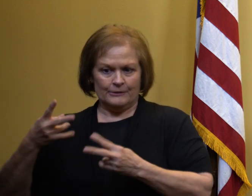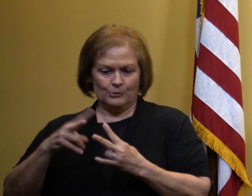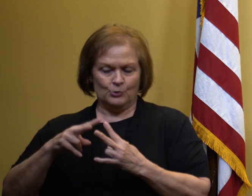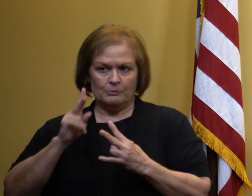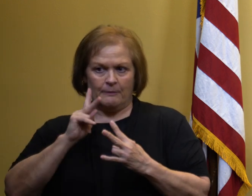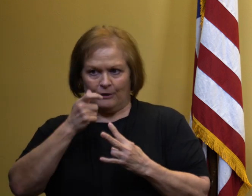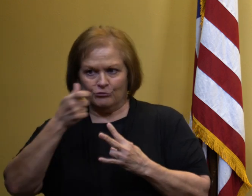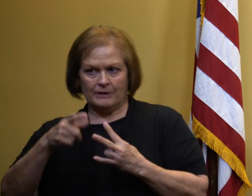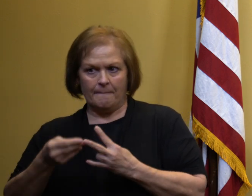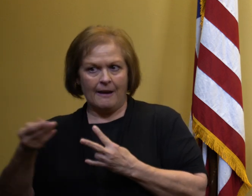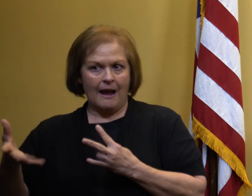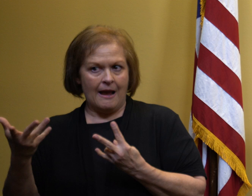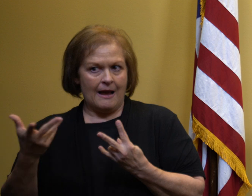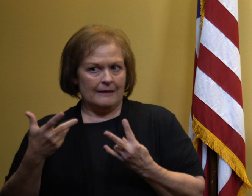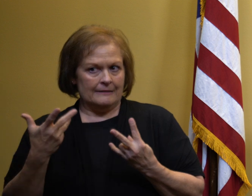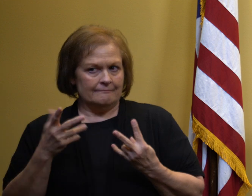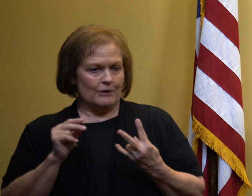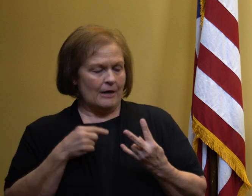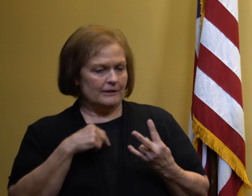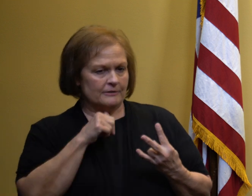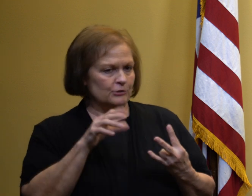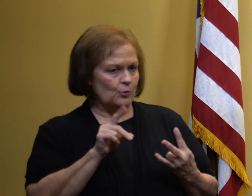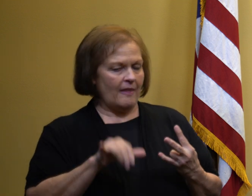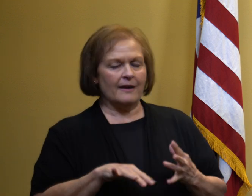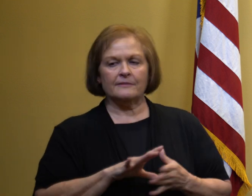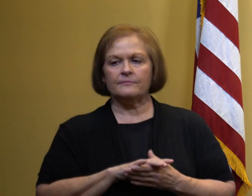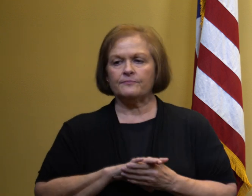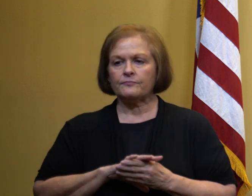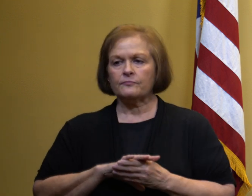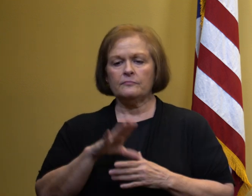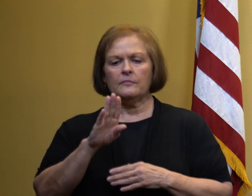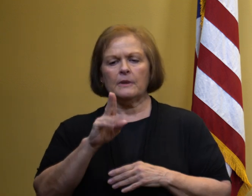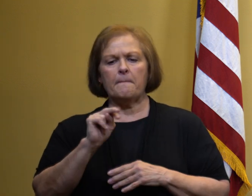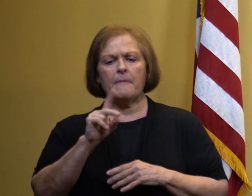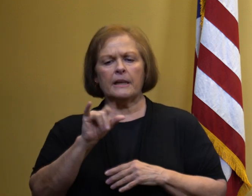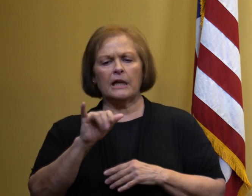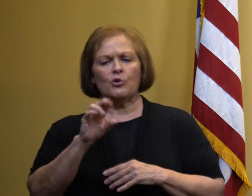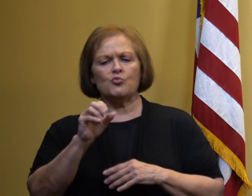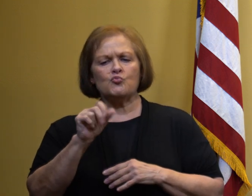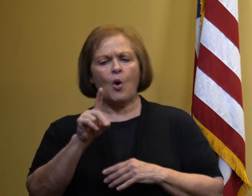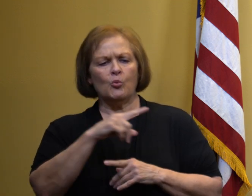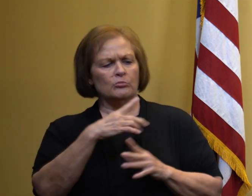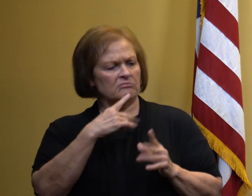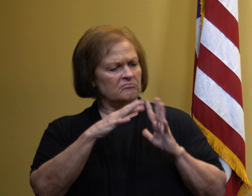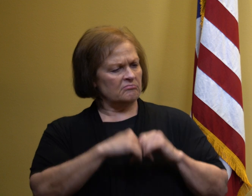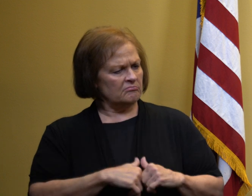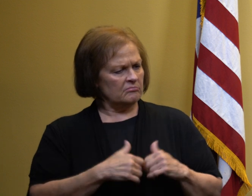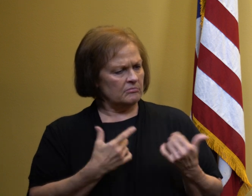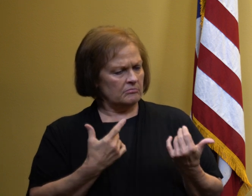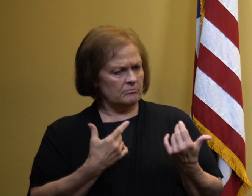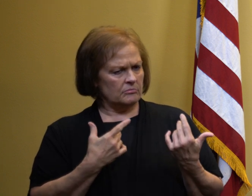candidates. Yeah, not in good taste. All right. Mhm. And the Bundy Road demolition, can you tell me more about that Yes, ma'am. project and what the timeline